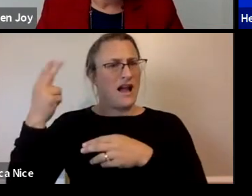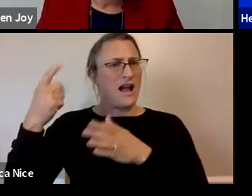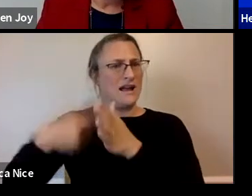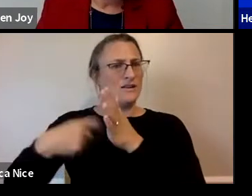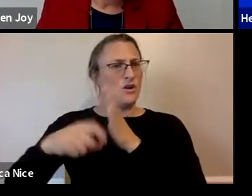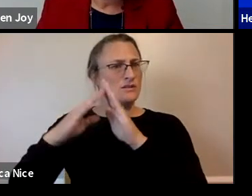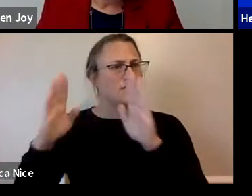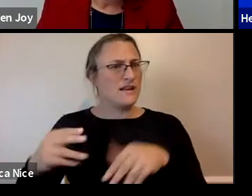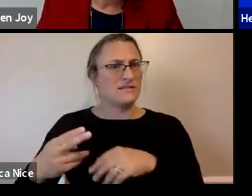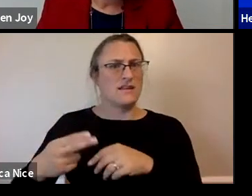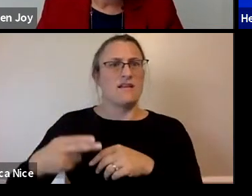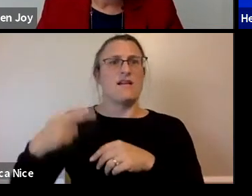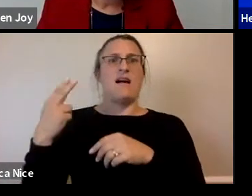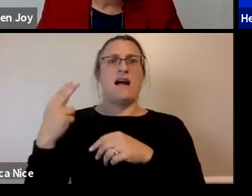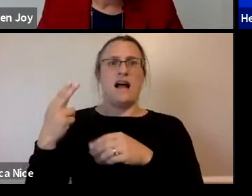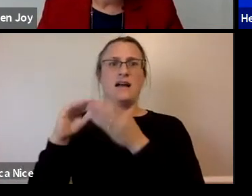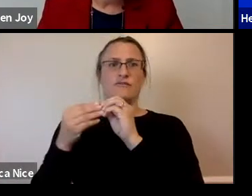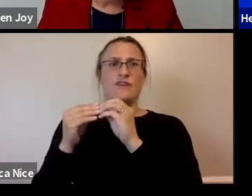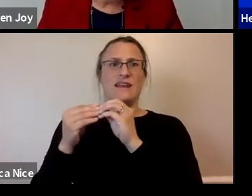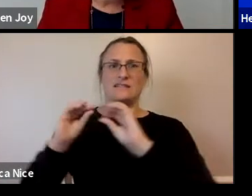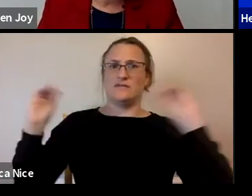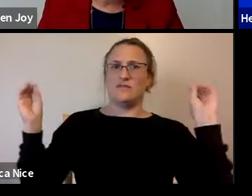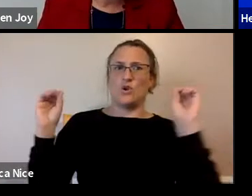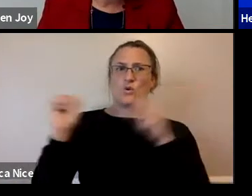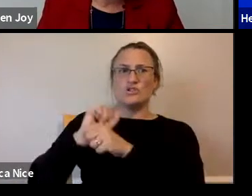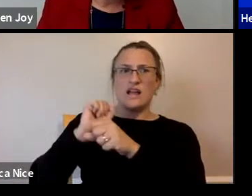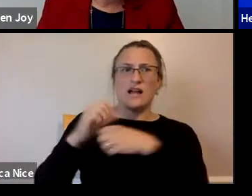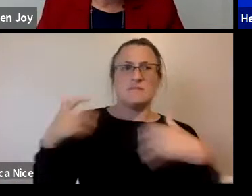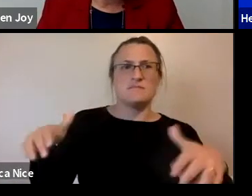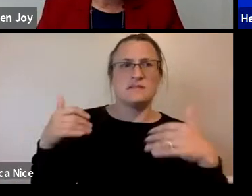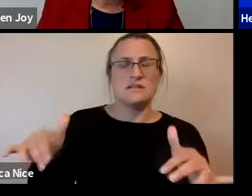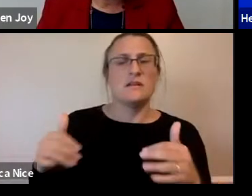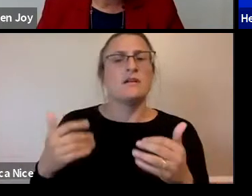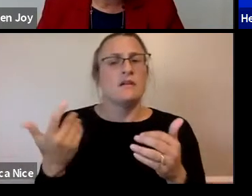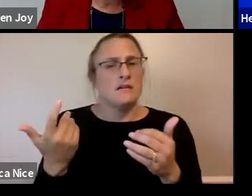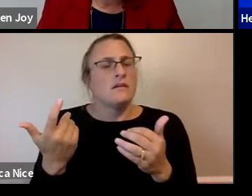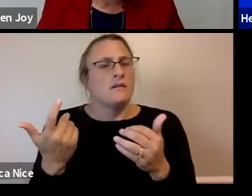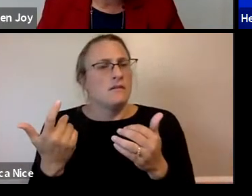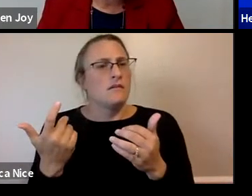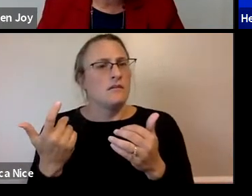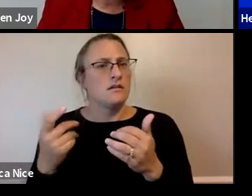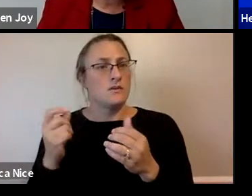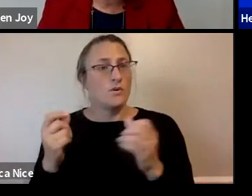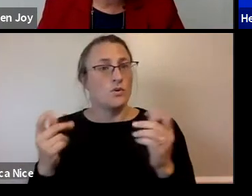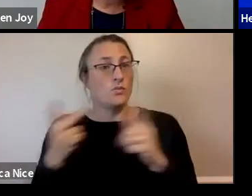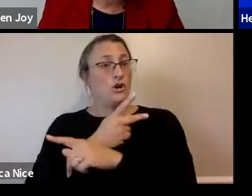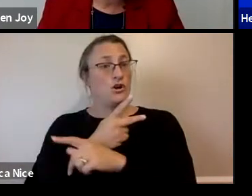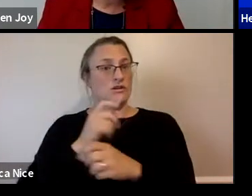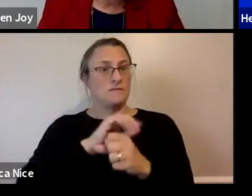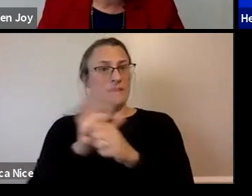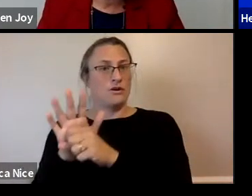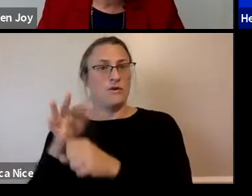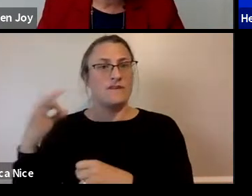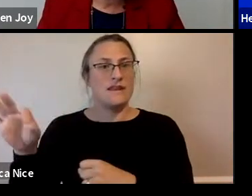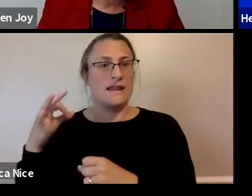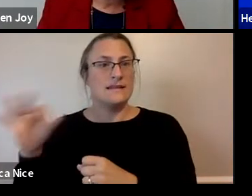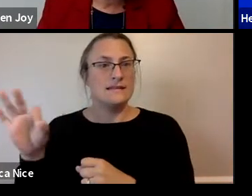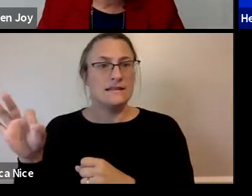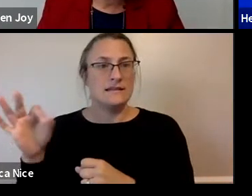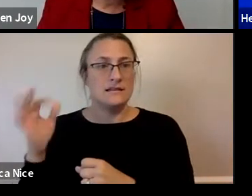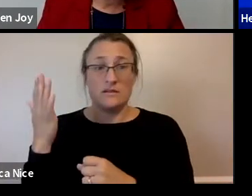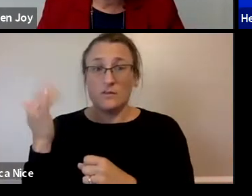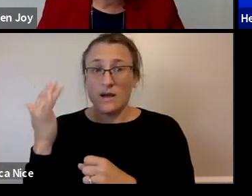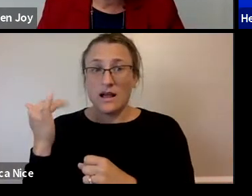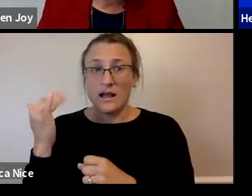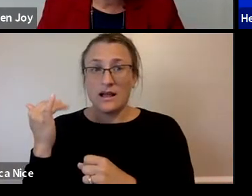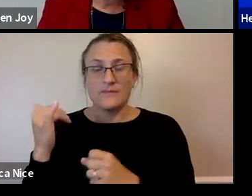of underemployment. These conditions have exacerbated by COVID-19 because community of